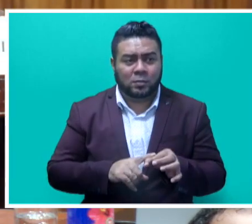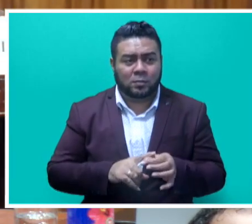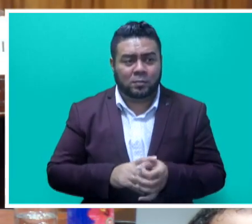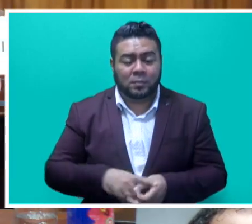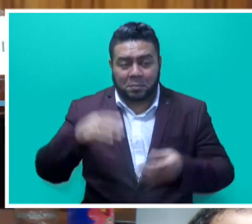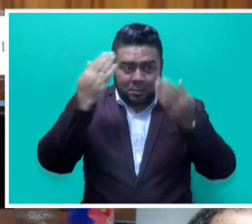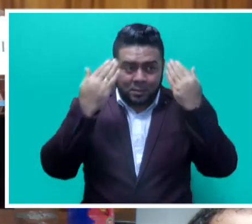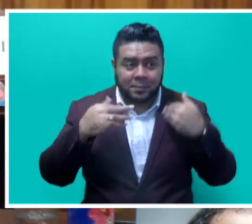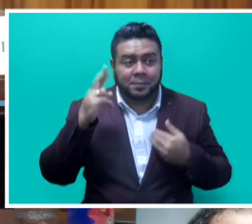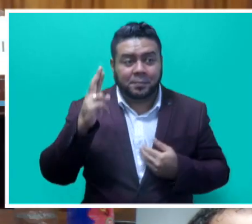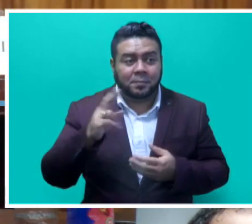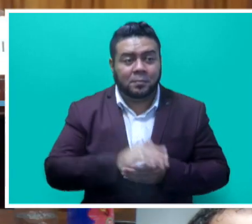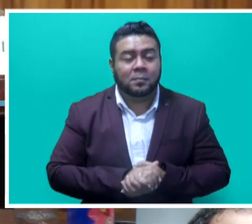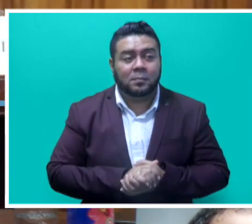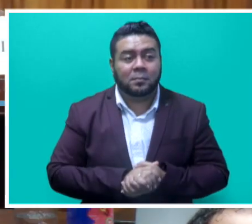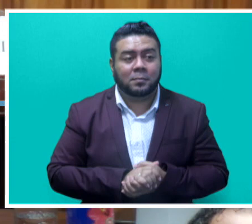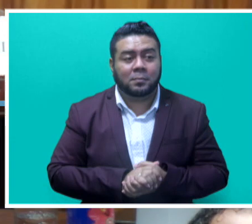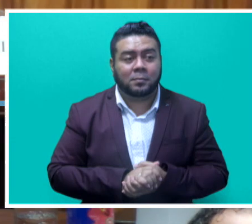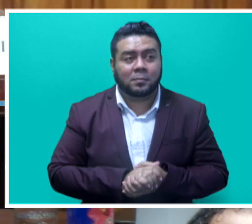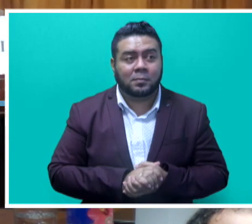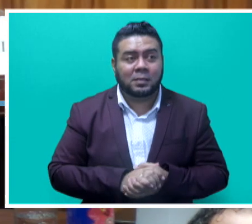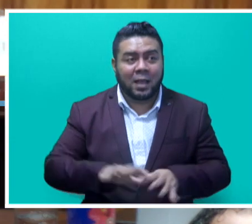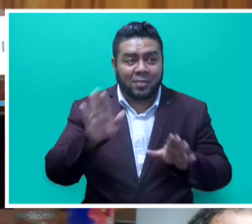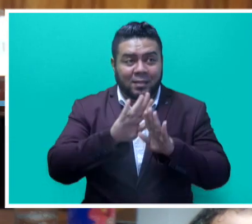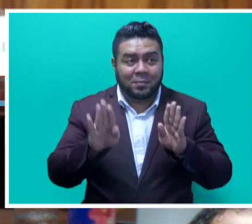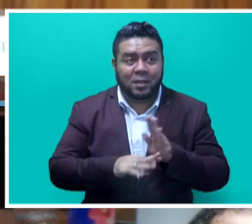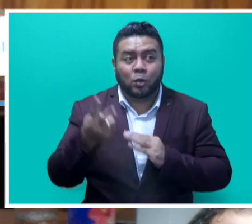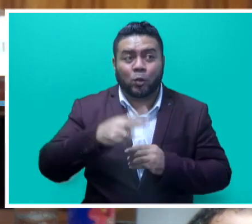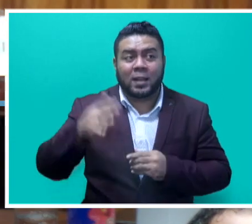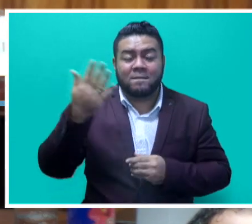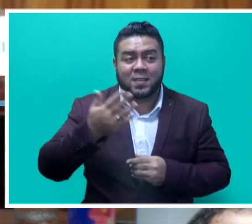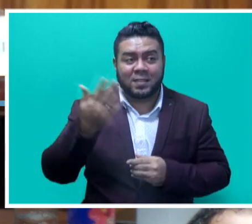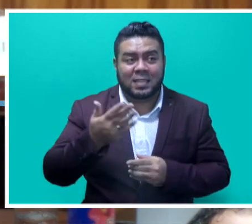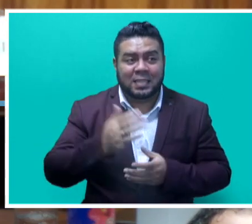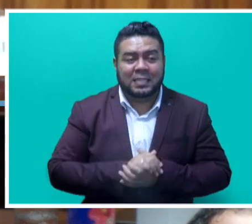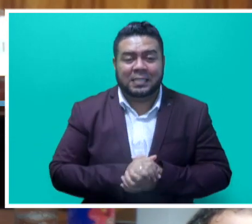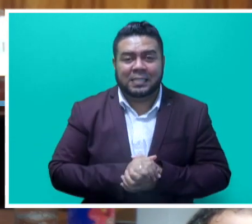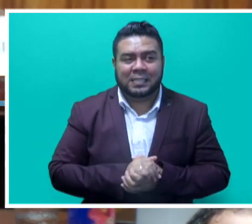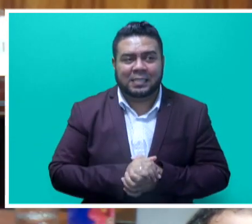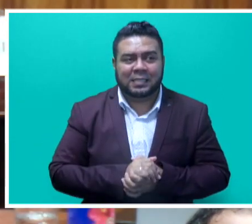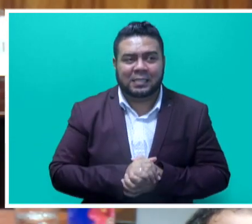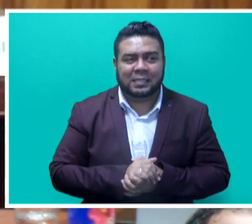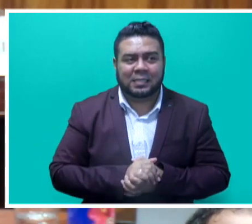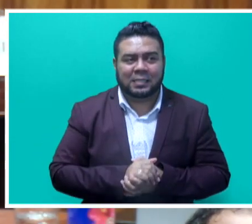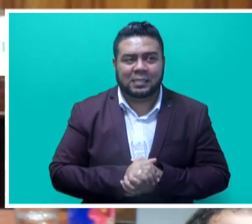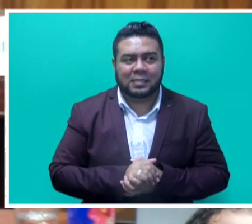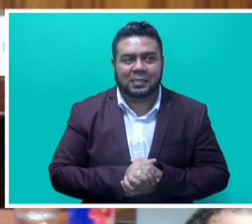Mr. Speaker, the Cabinet in 2015 had